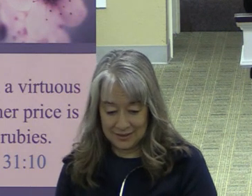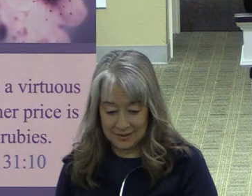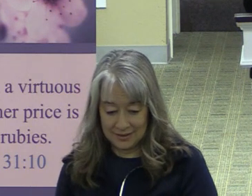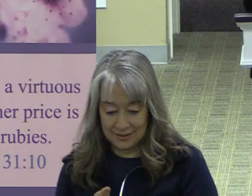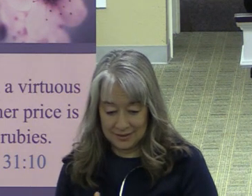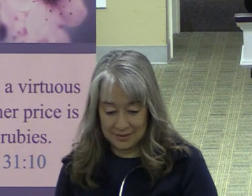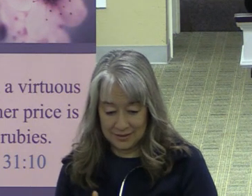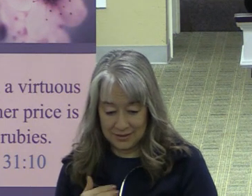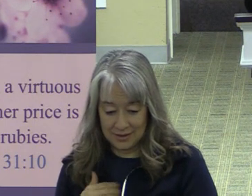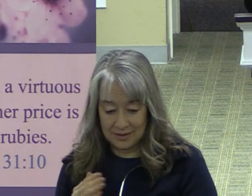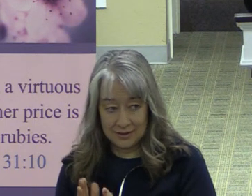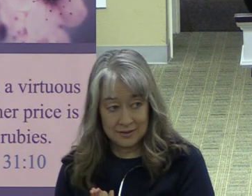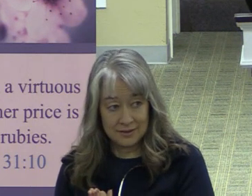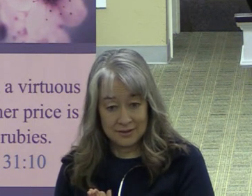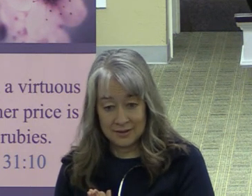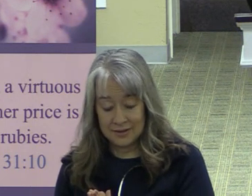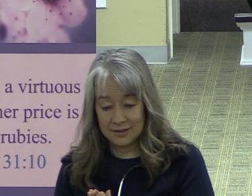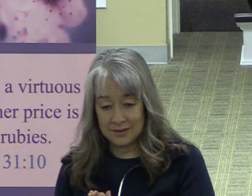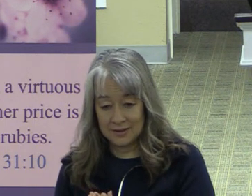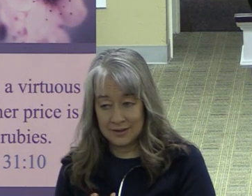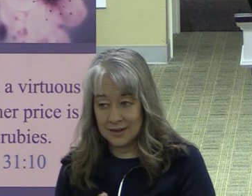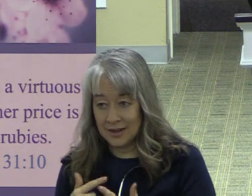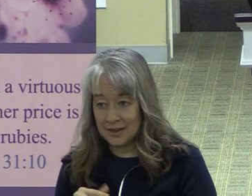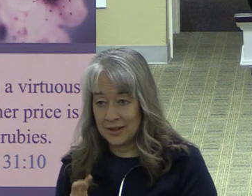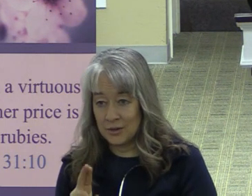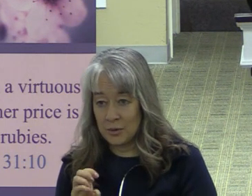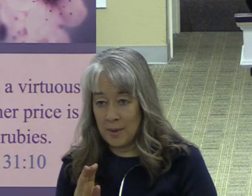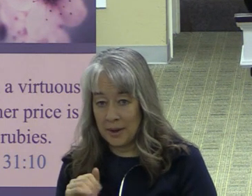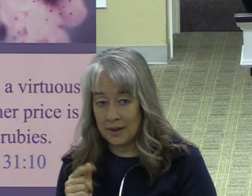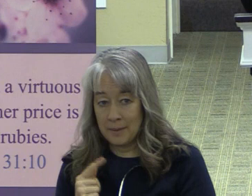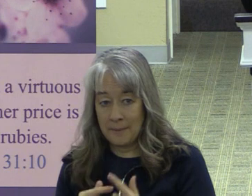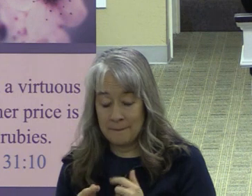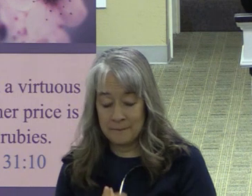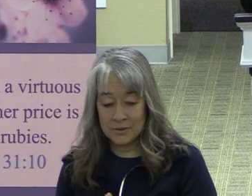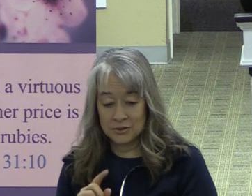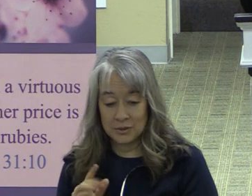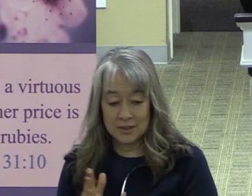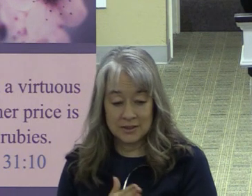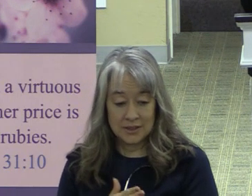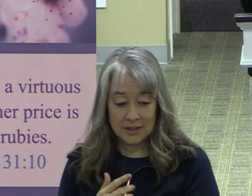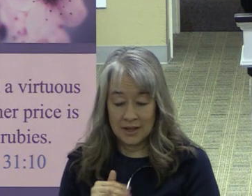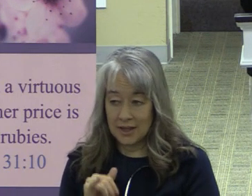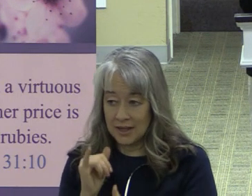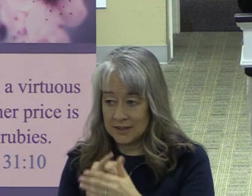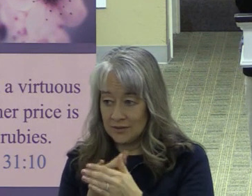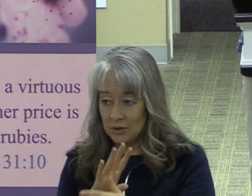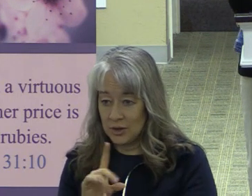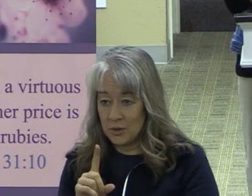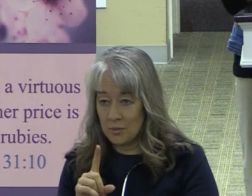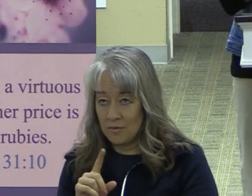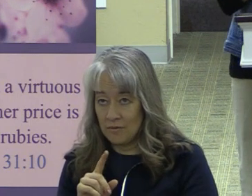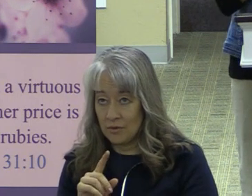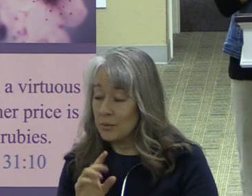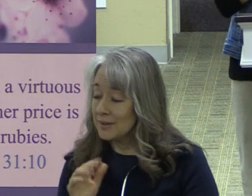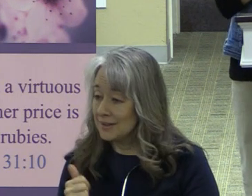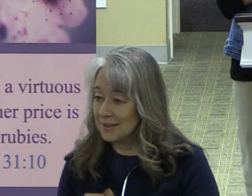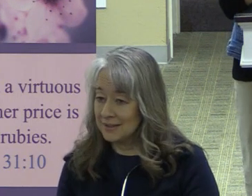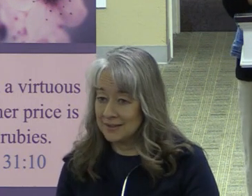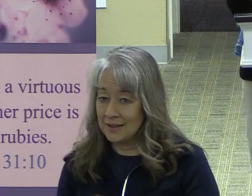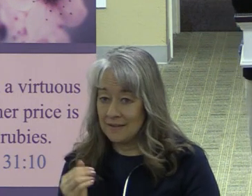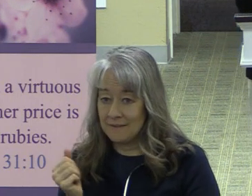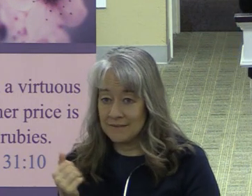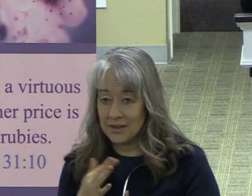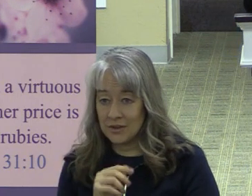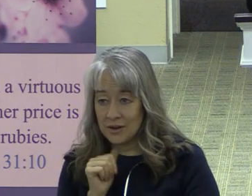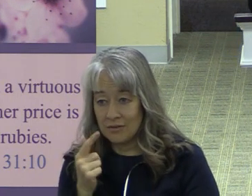then we'll have a word of prayer, and I will let Rebecca come on up. So we're going to sing Isaiah 41:10. Fear